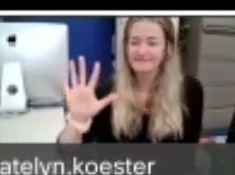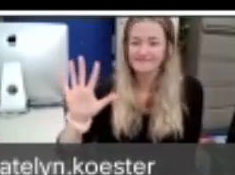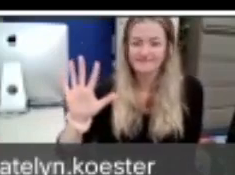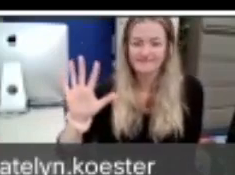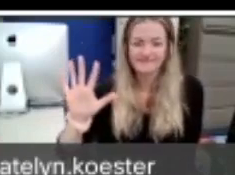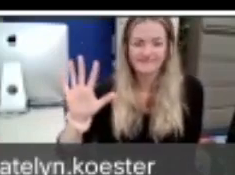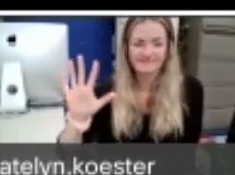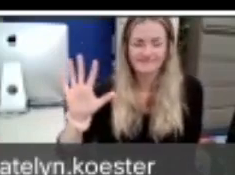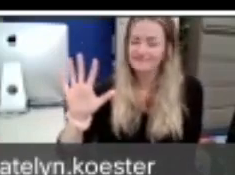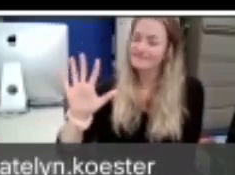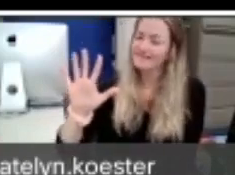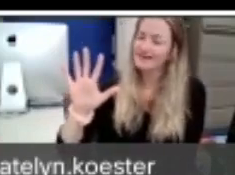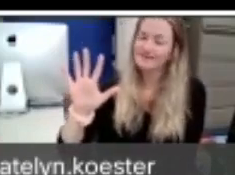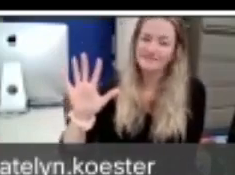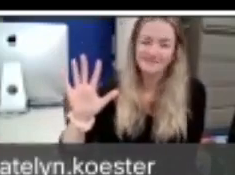Five.